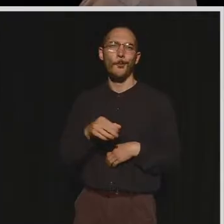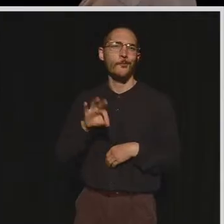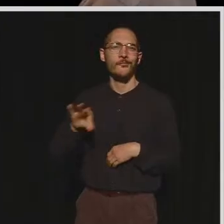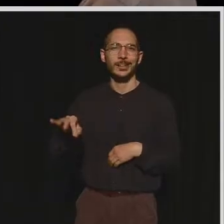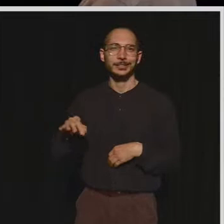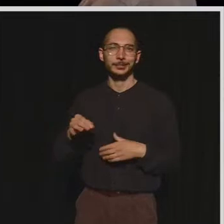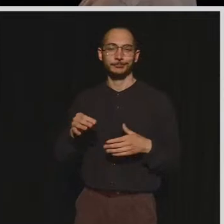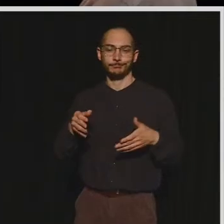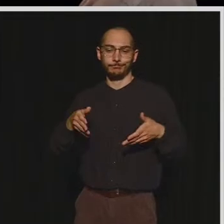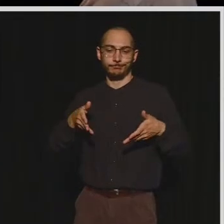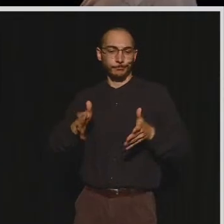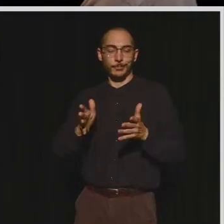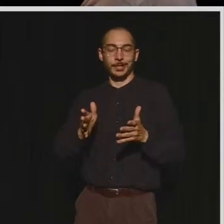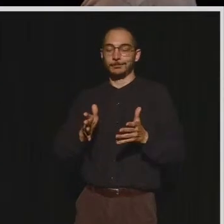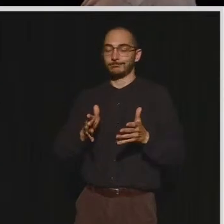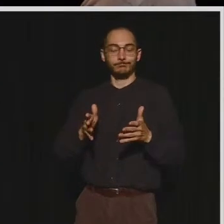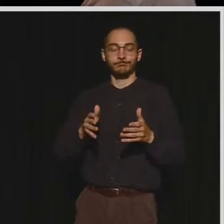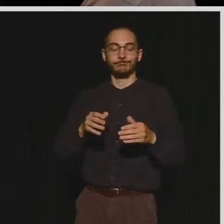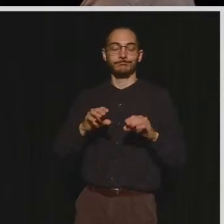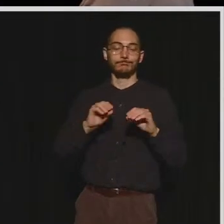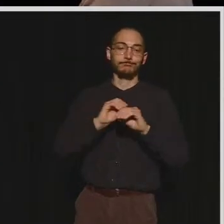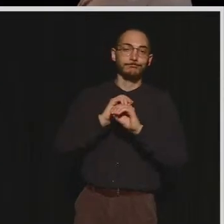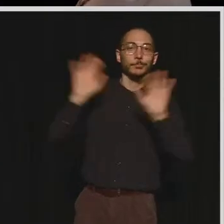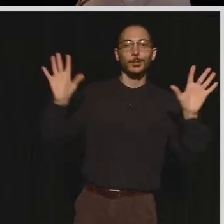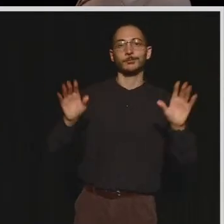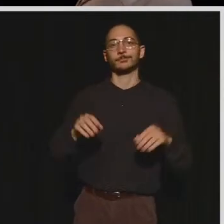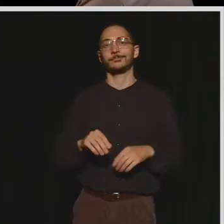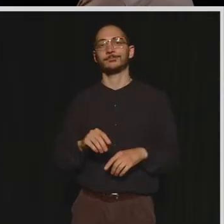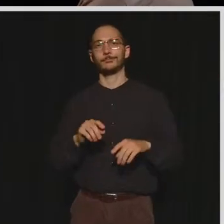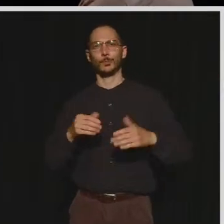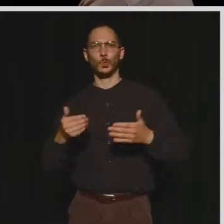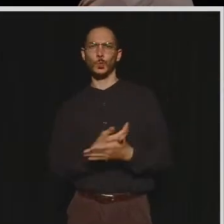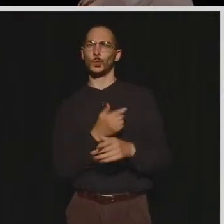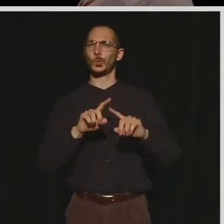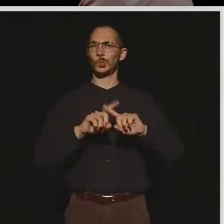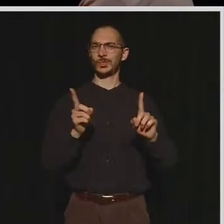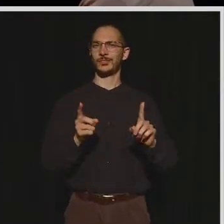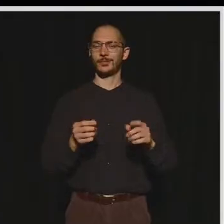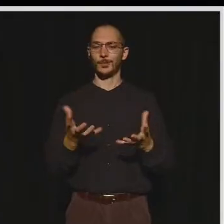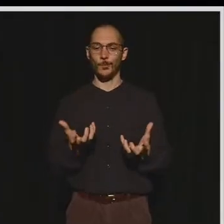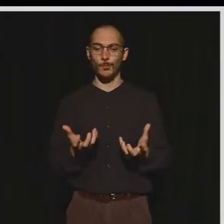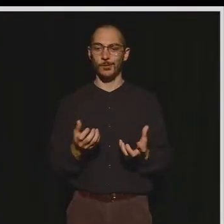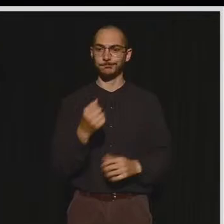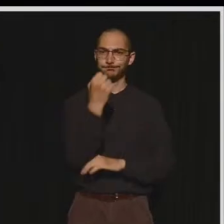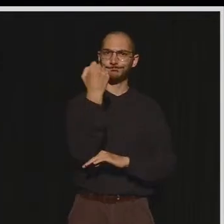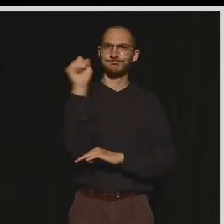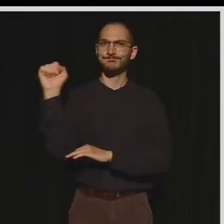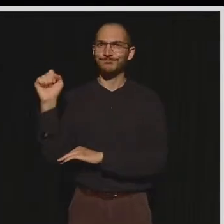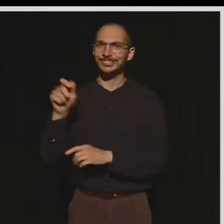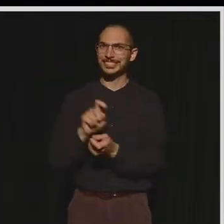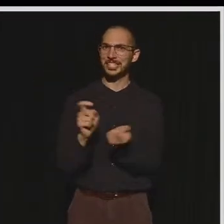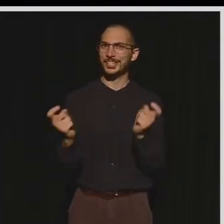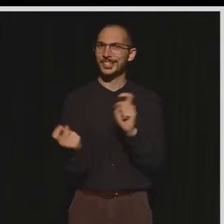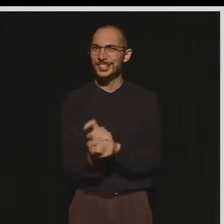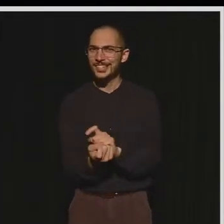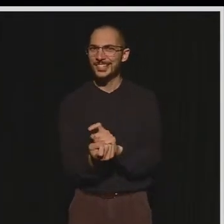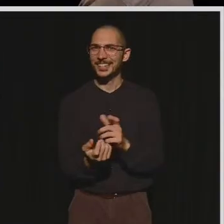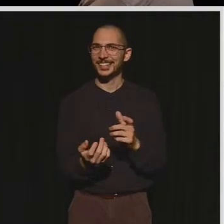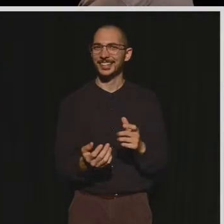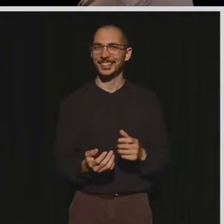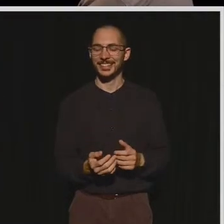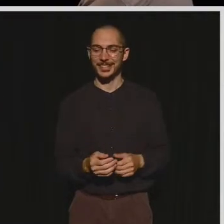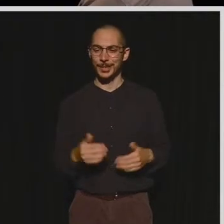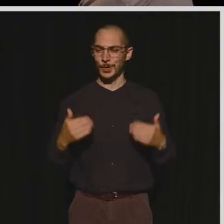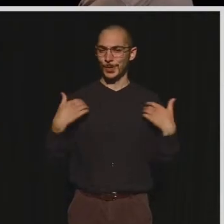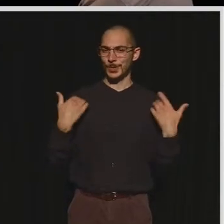blow up and explore the kinds of activities that were occurring, and really a push towards